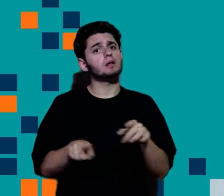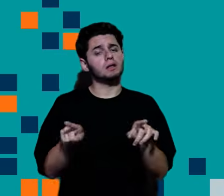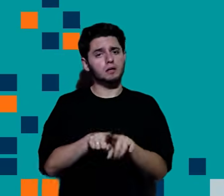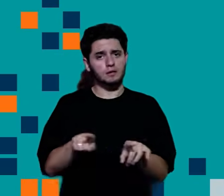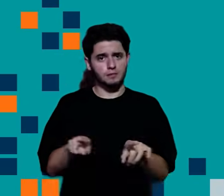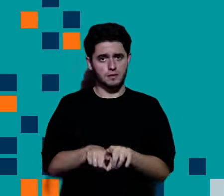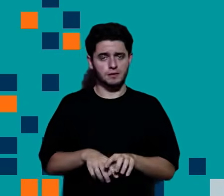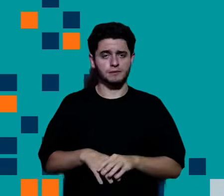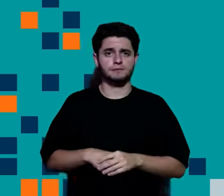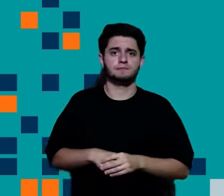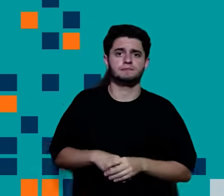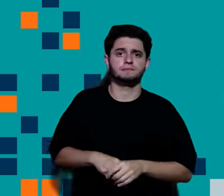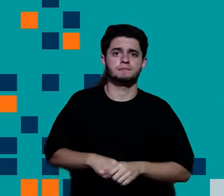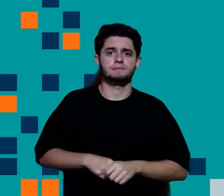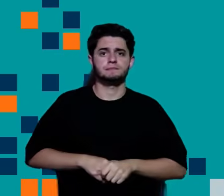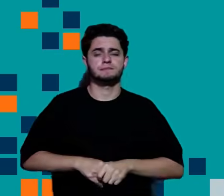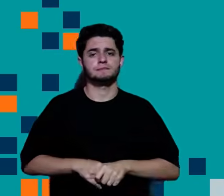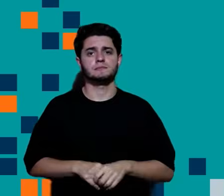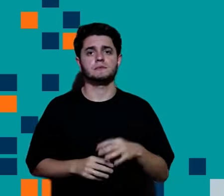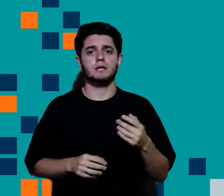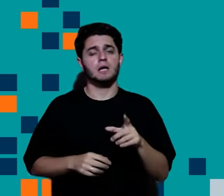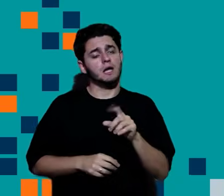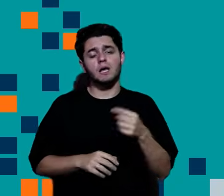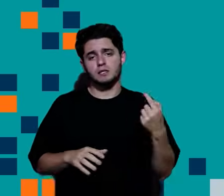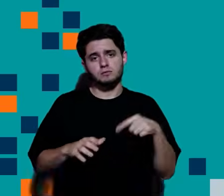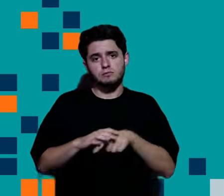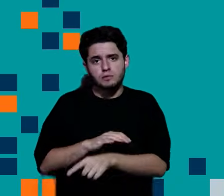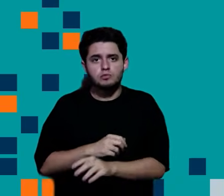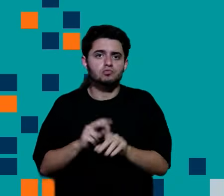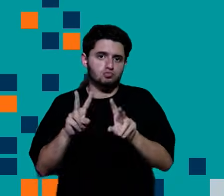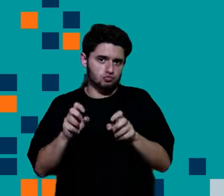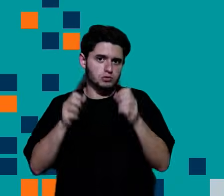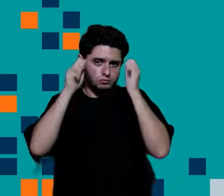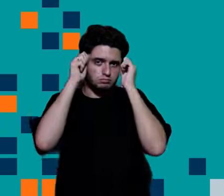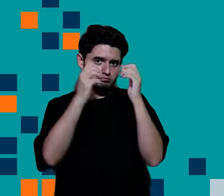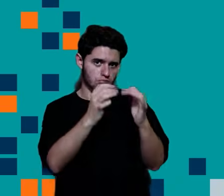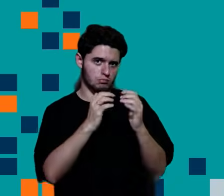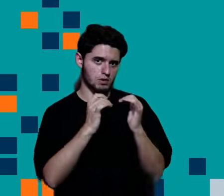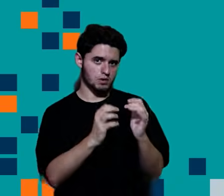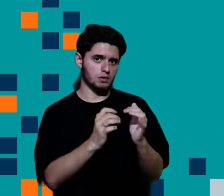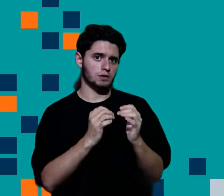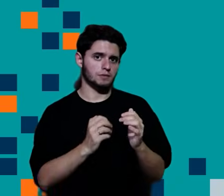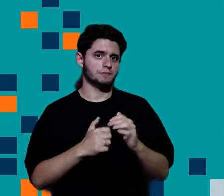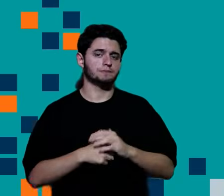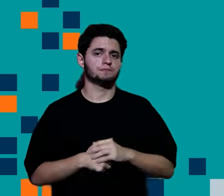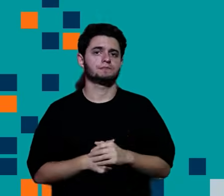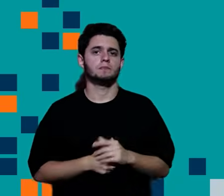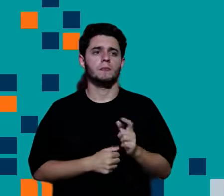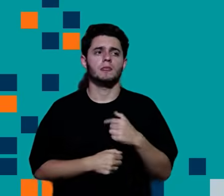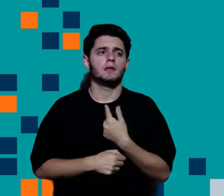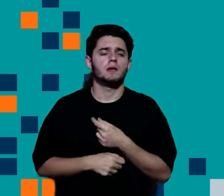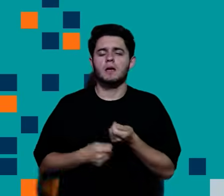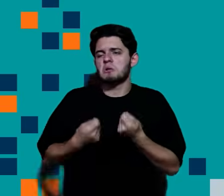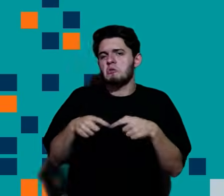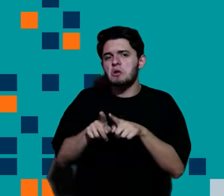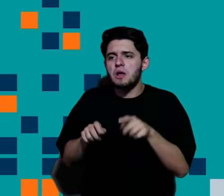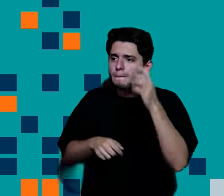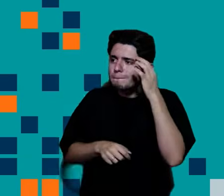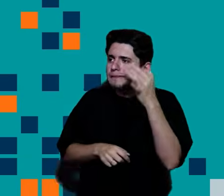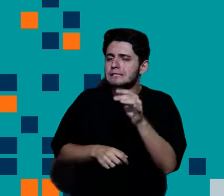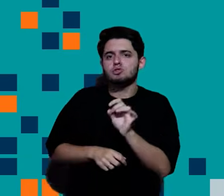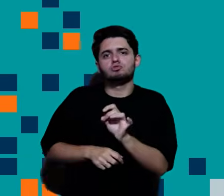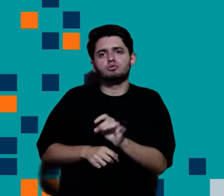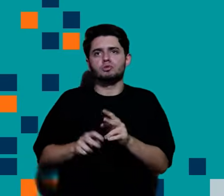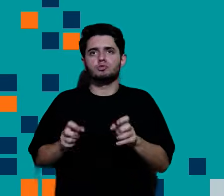around the idea specifically of mind health. We don't often think really about how our